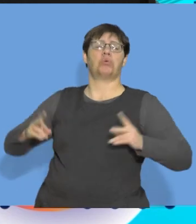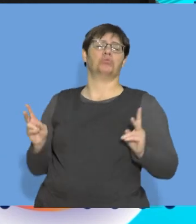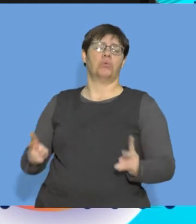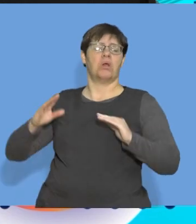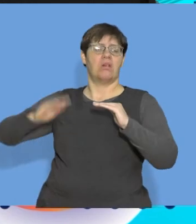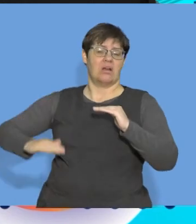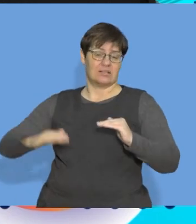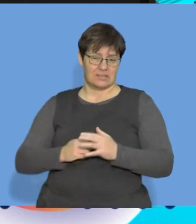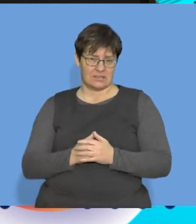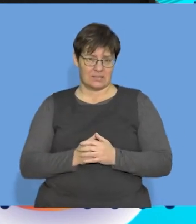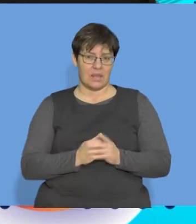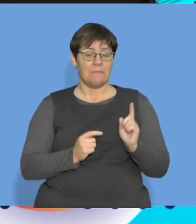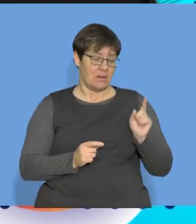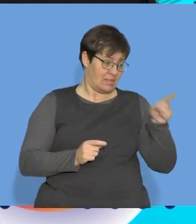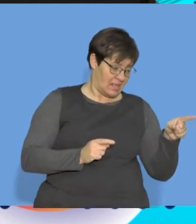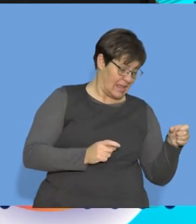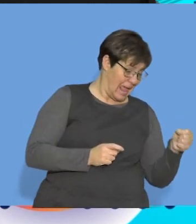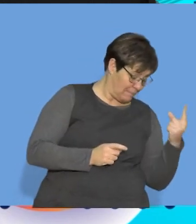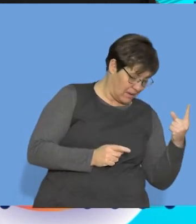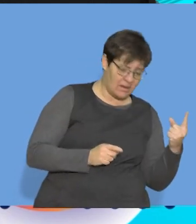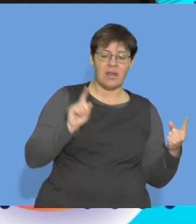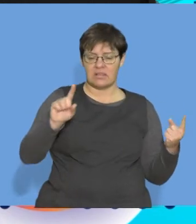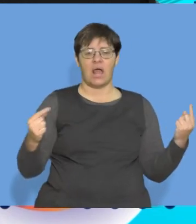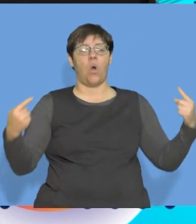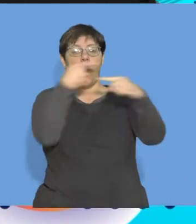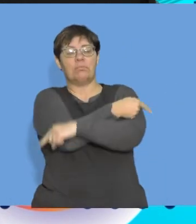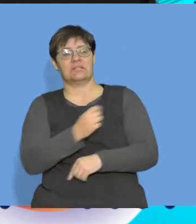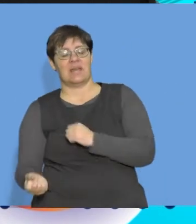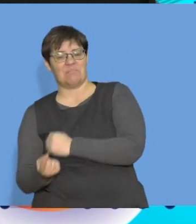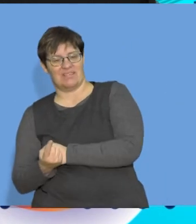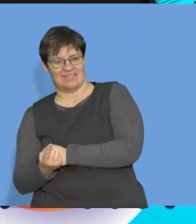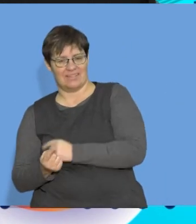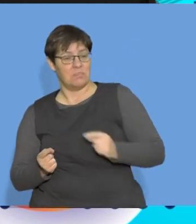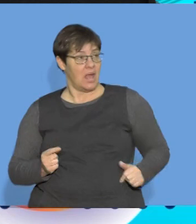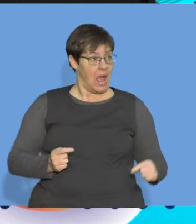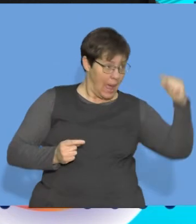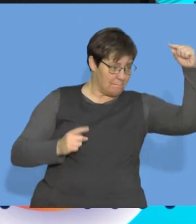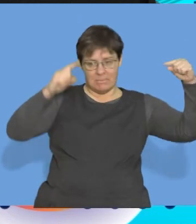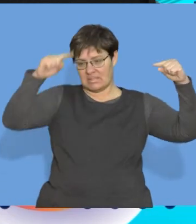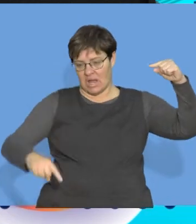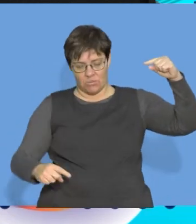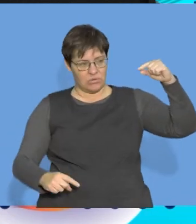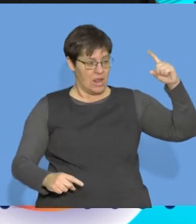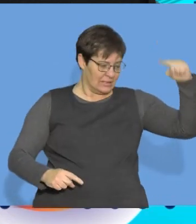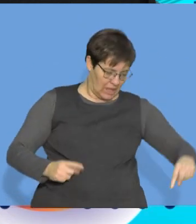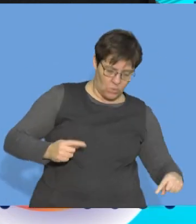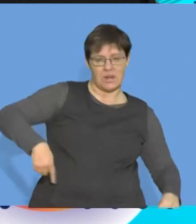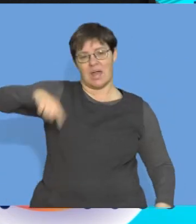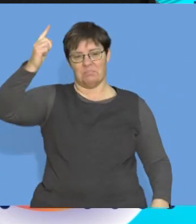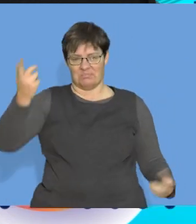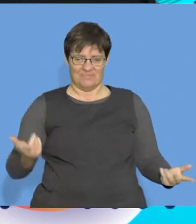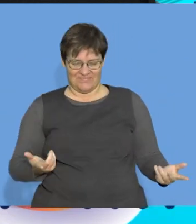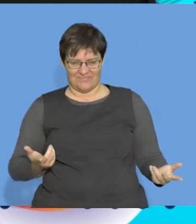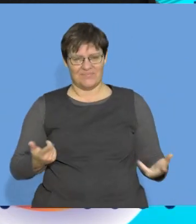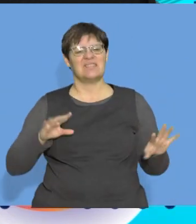sympathetic, they work antagonistically. If one increases, the other one will decrease. That's how they